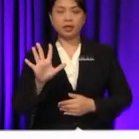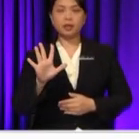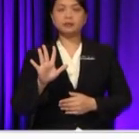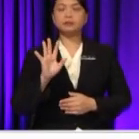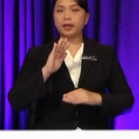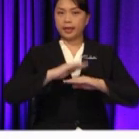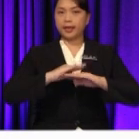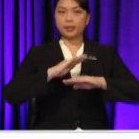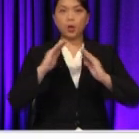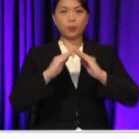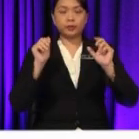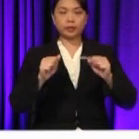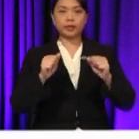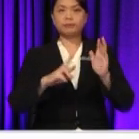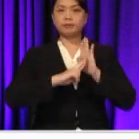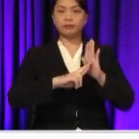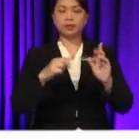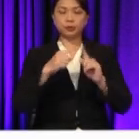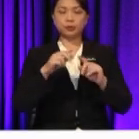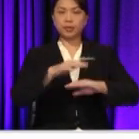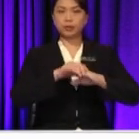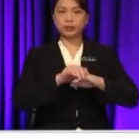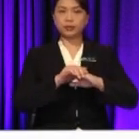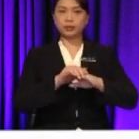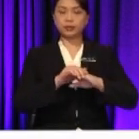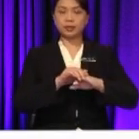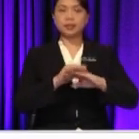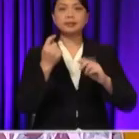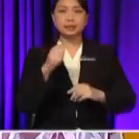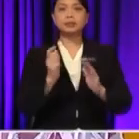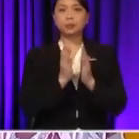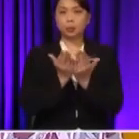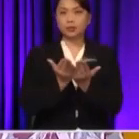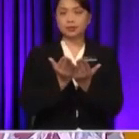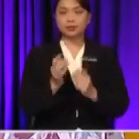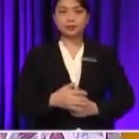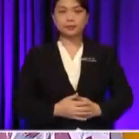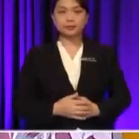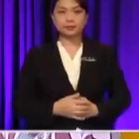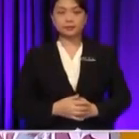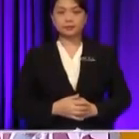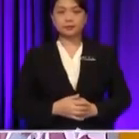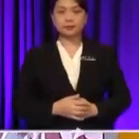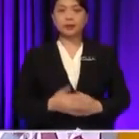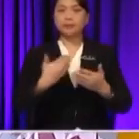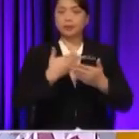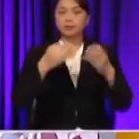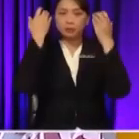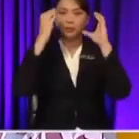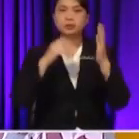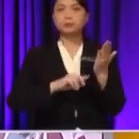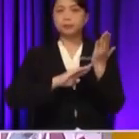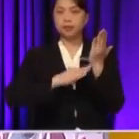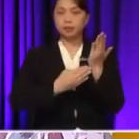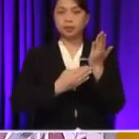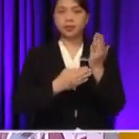to your English textbook, English Download B1 Plus, page 144 to 145. Mm-hmm. All right, so before I begin with the lesson, I'm going